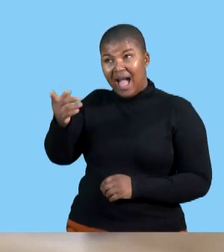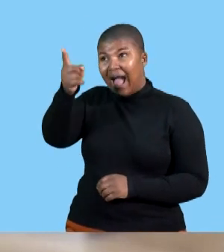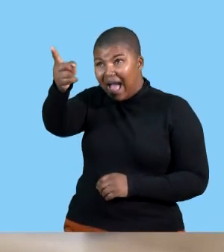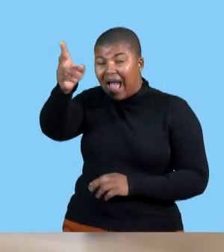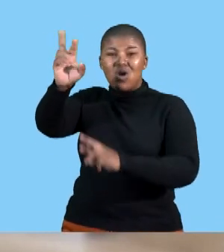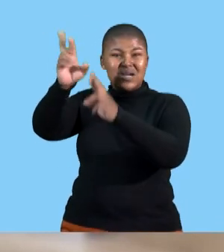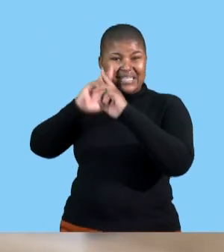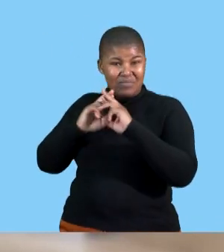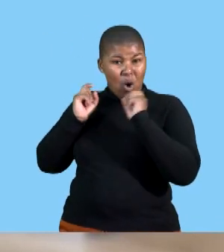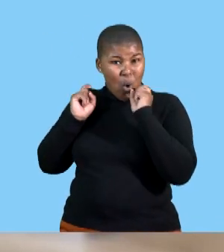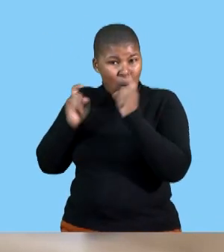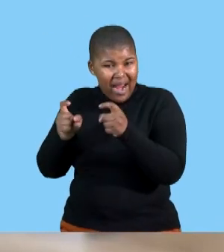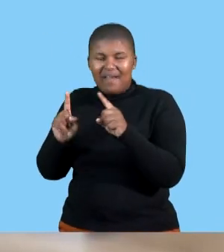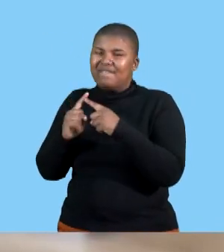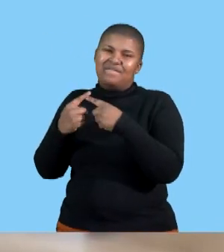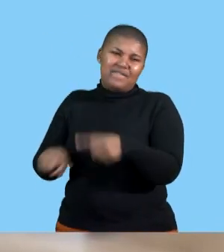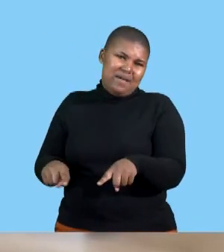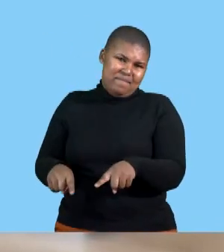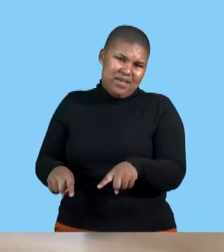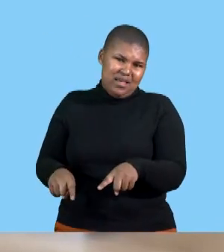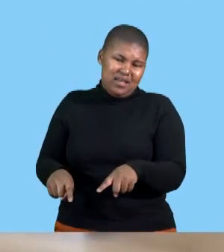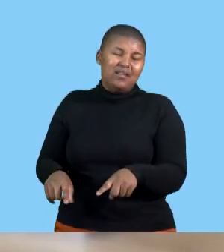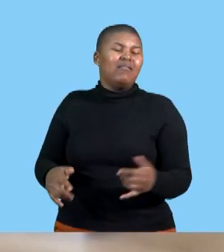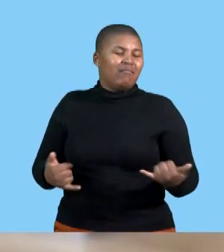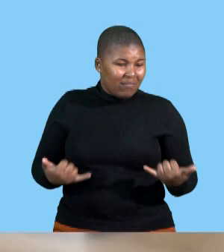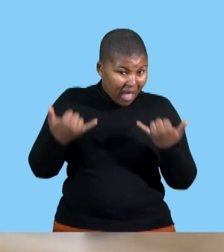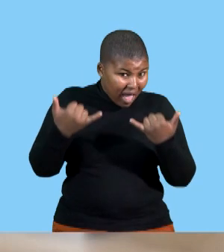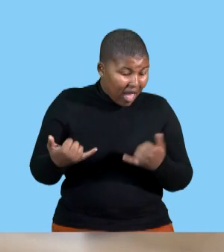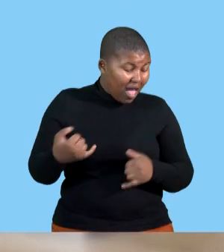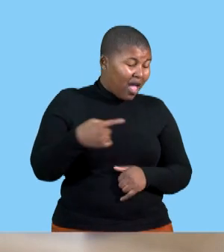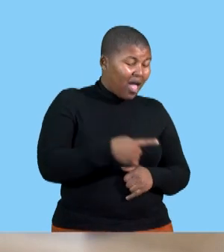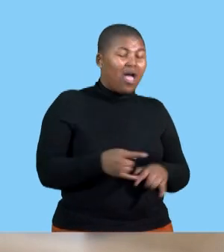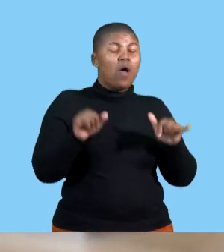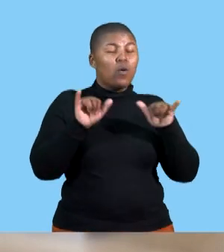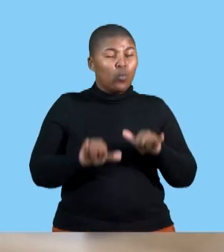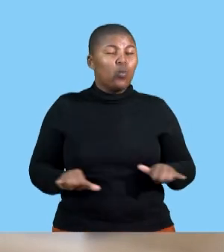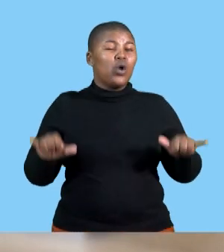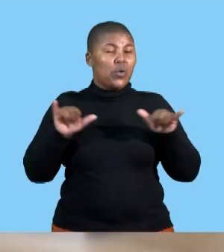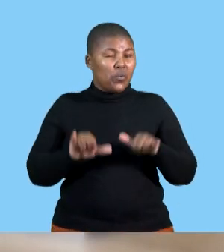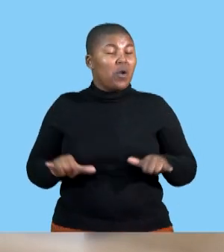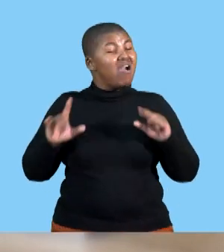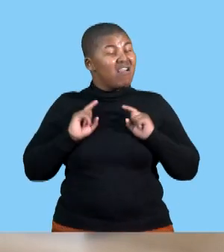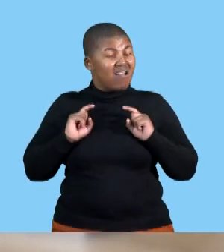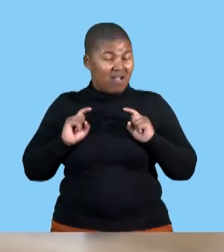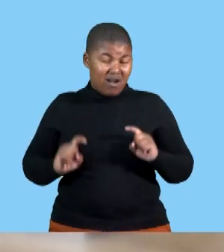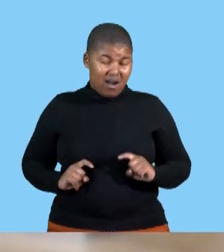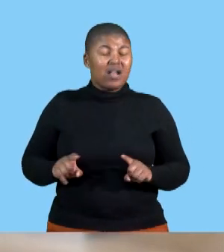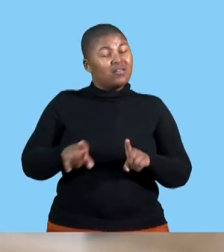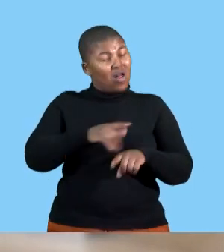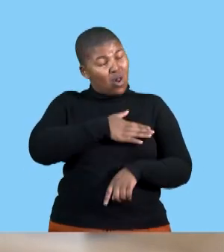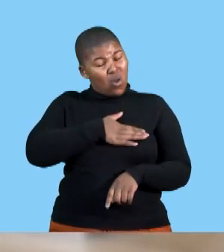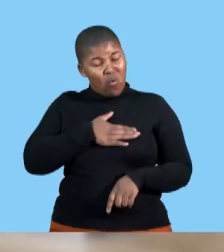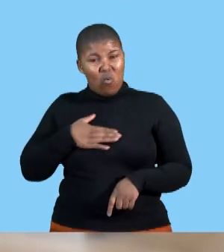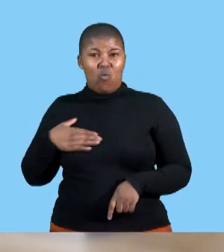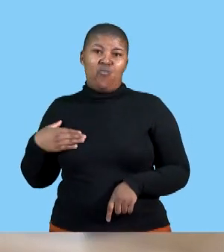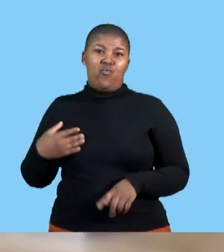responding as quickly as the non-profit companies would want them to respond. So that process alone, it's tiring and it is